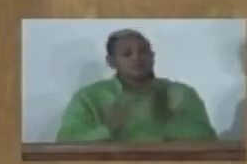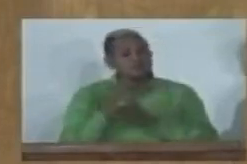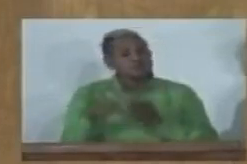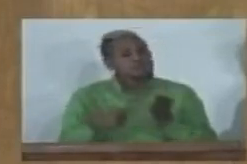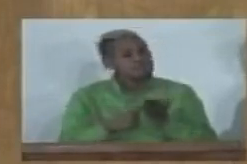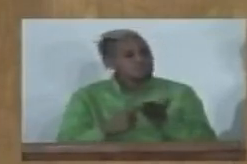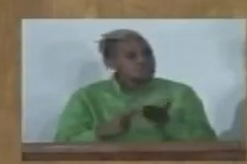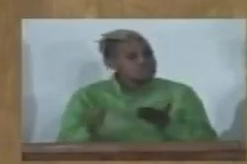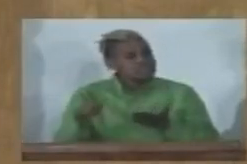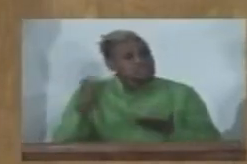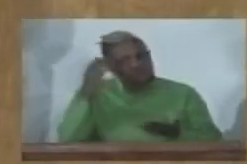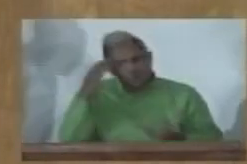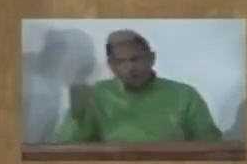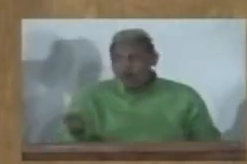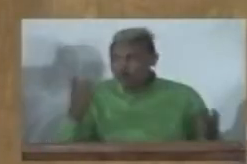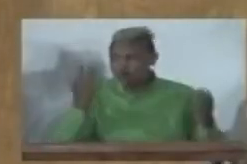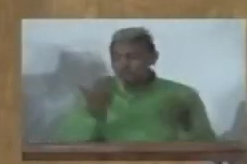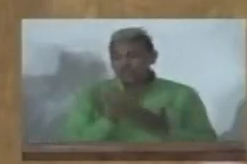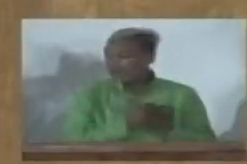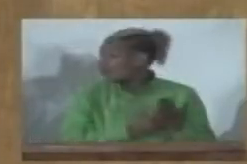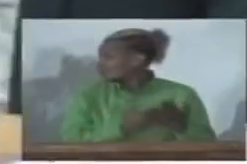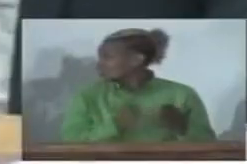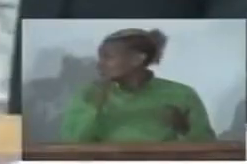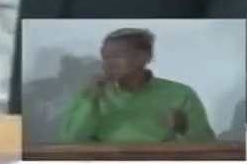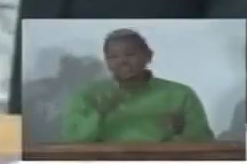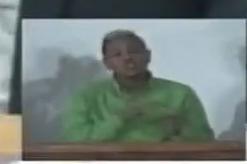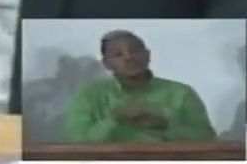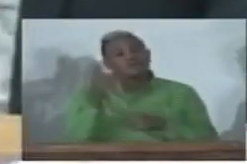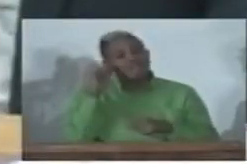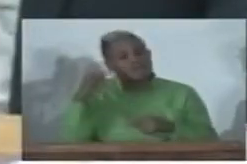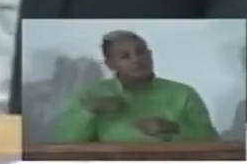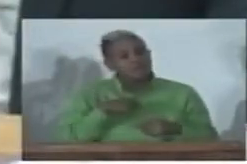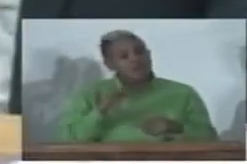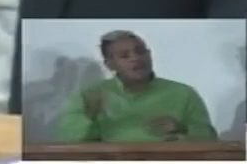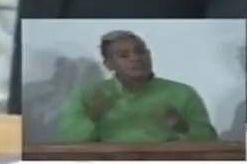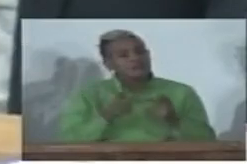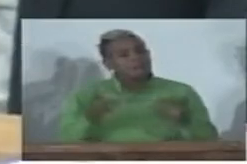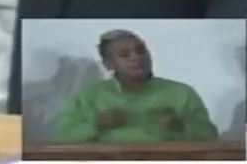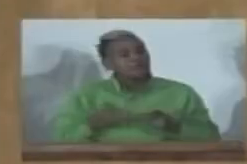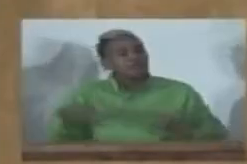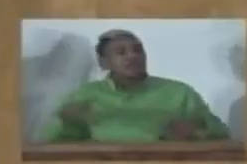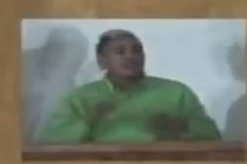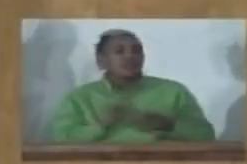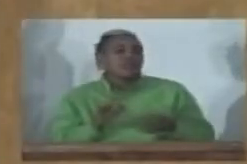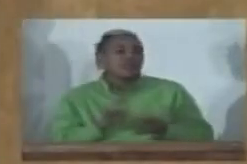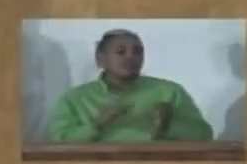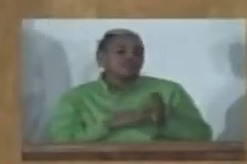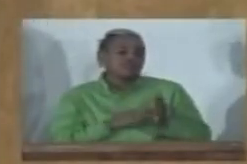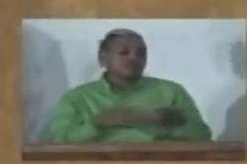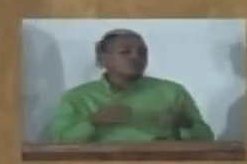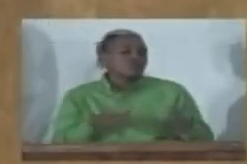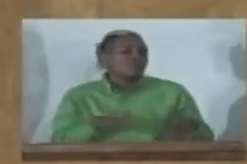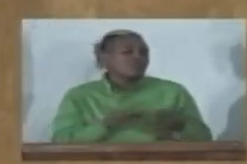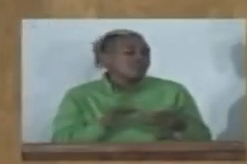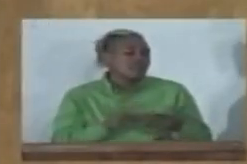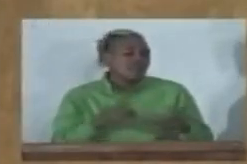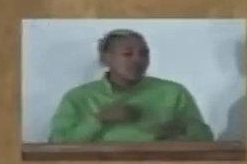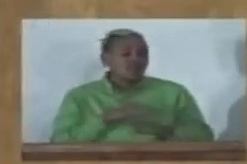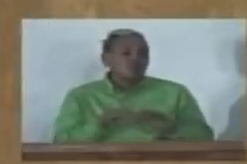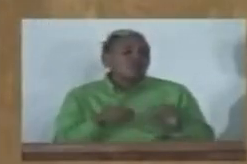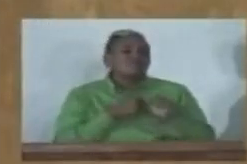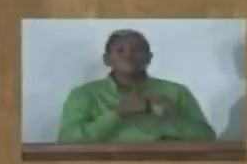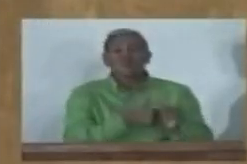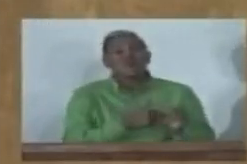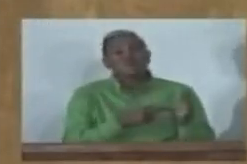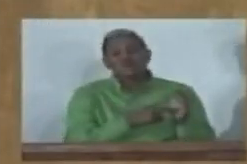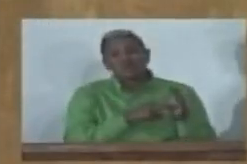needs to know. And it is not enough for me that in the other place they didn't talk about it. Because I don't follow what the other